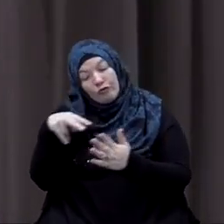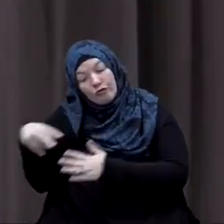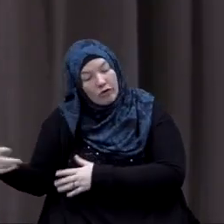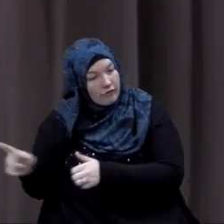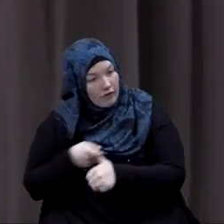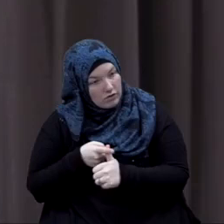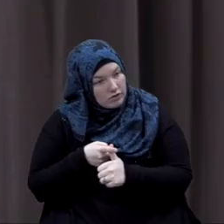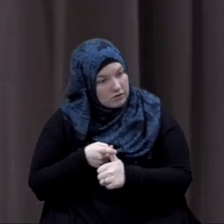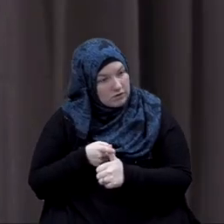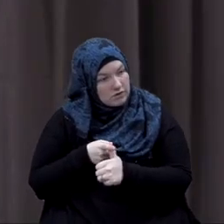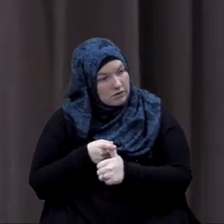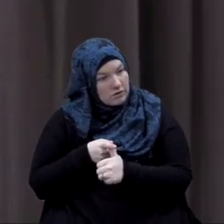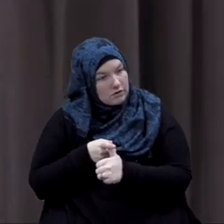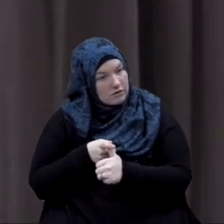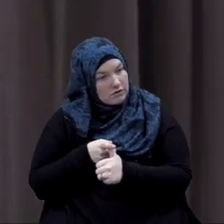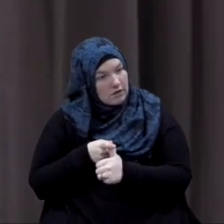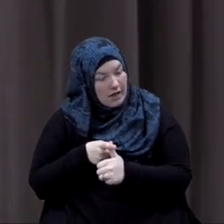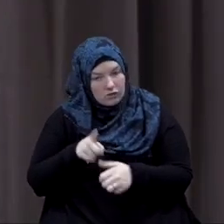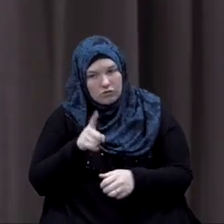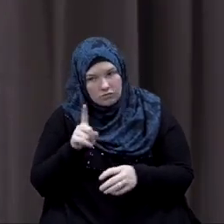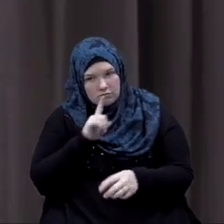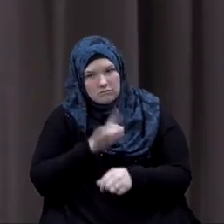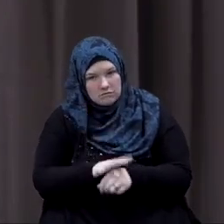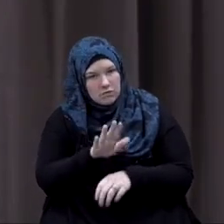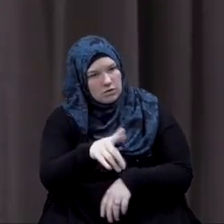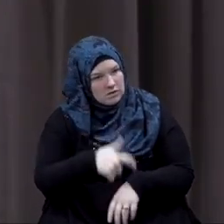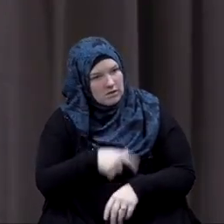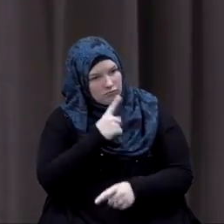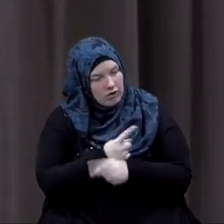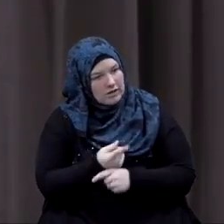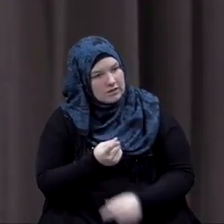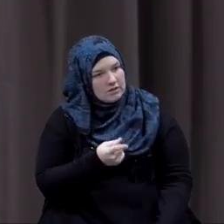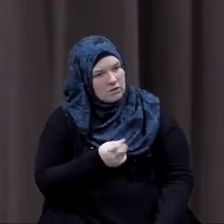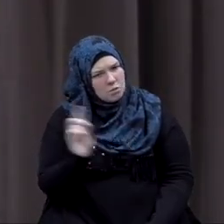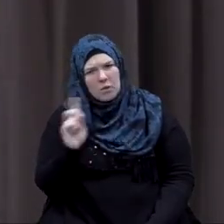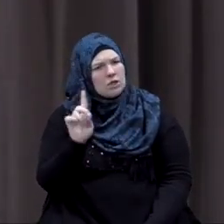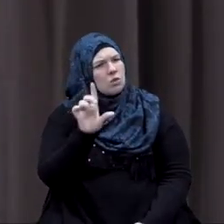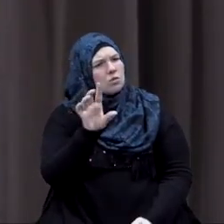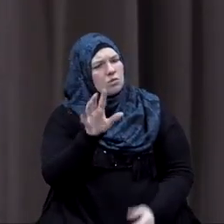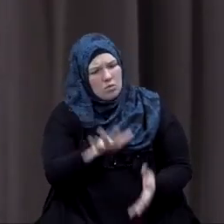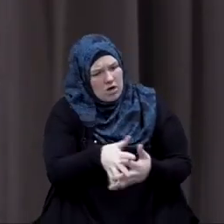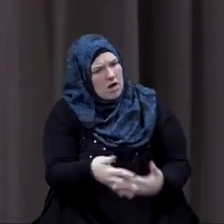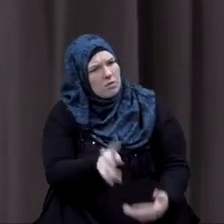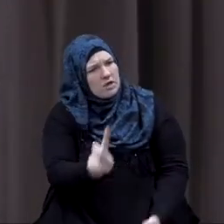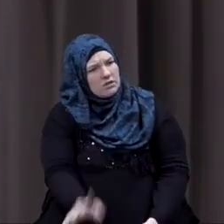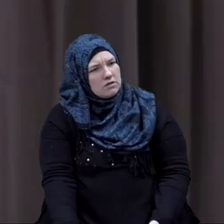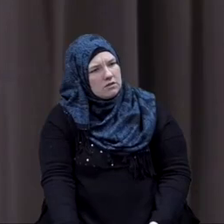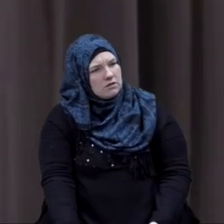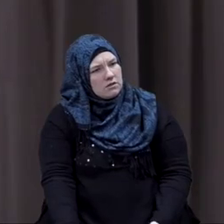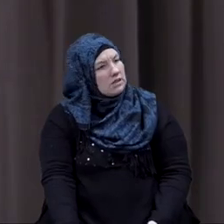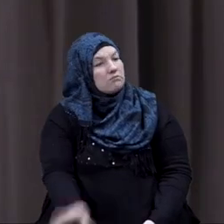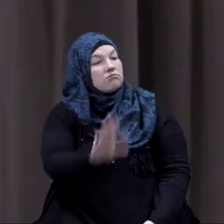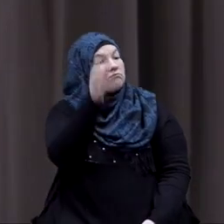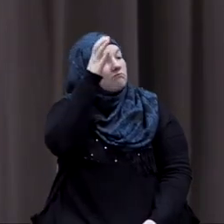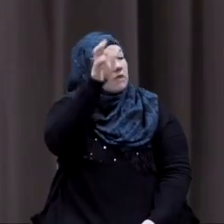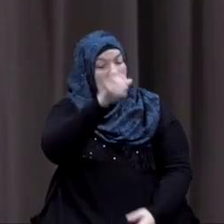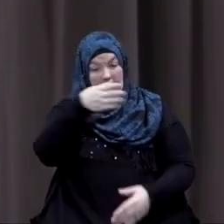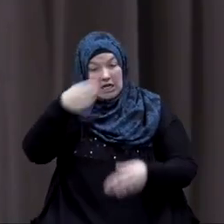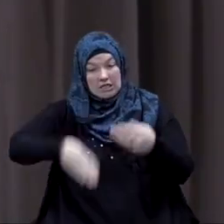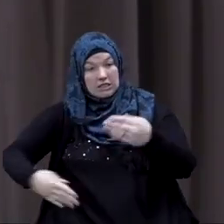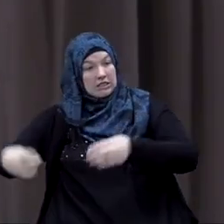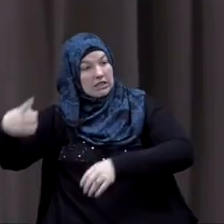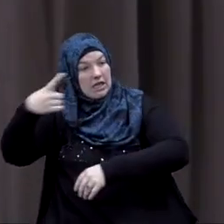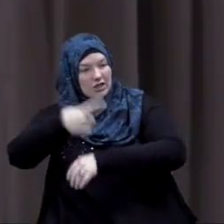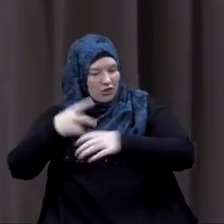and you give it your time. But where is the Quran? The same, at the end of the day, you double